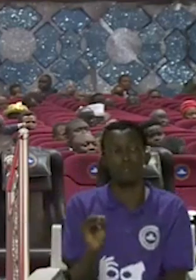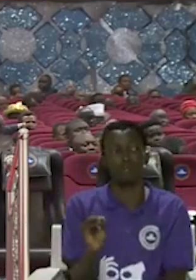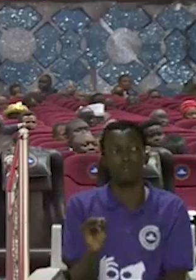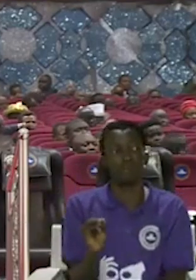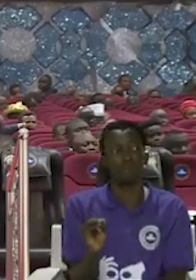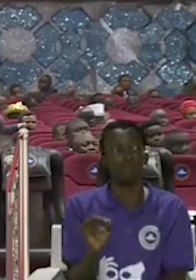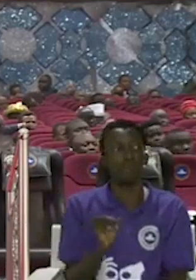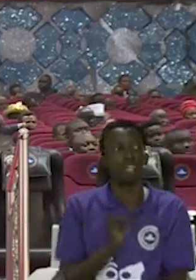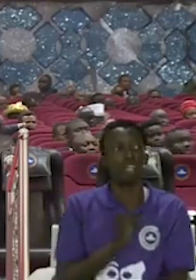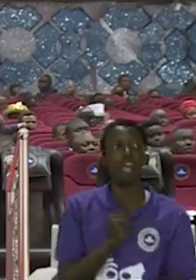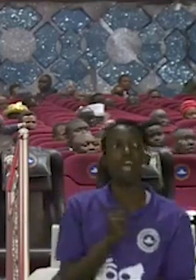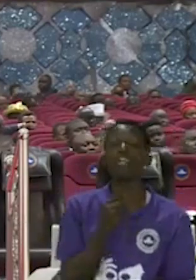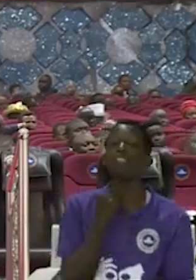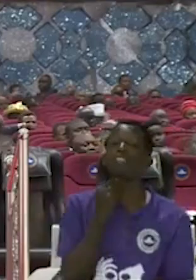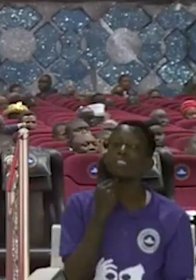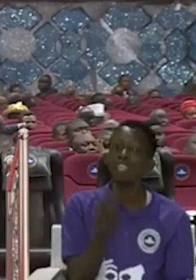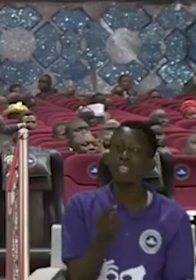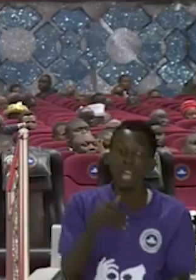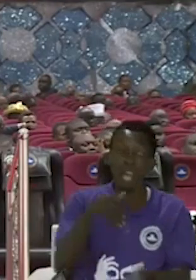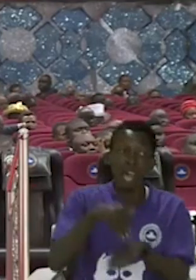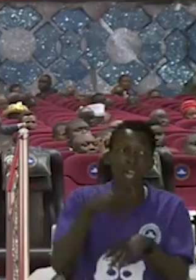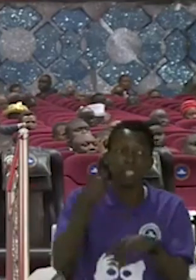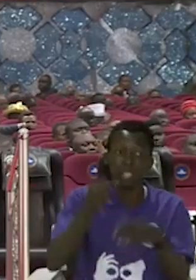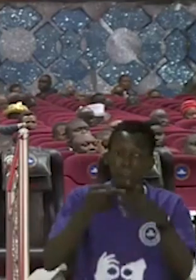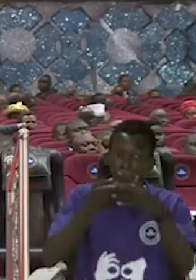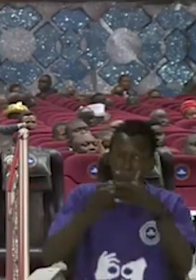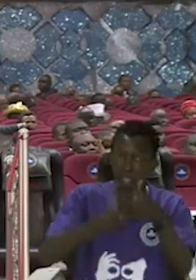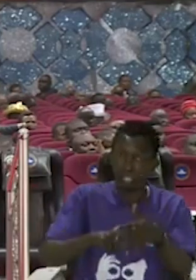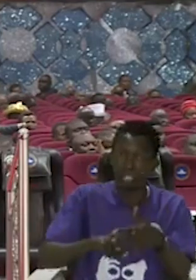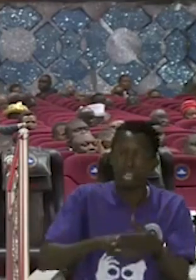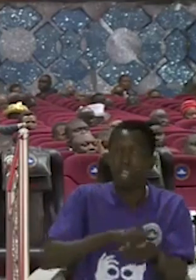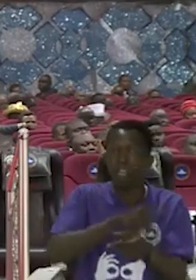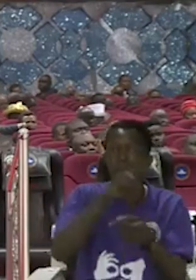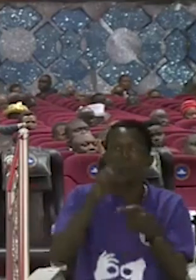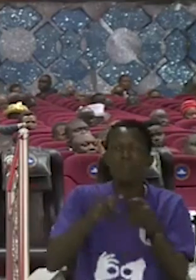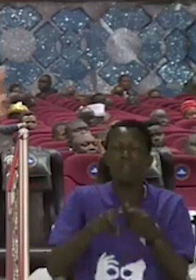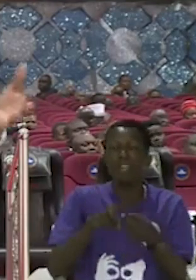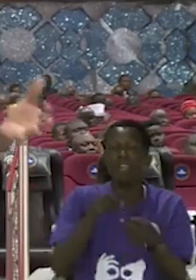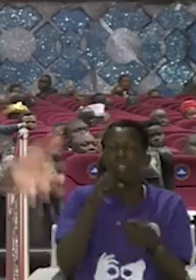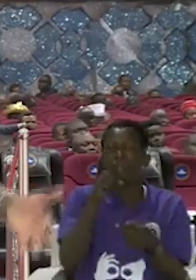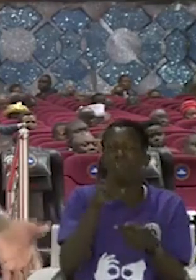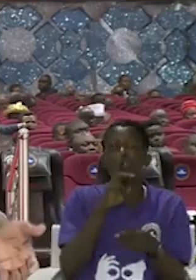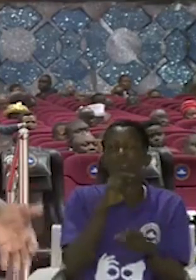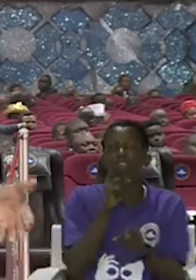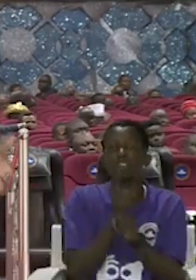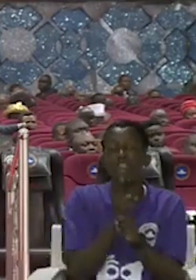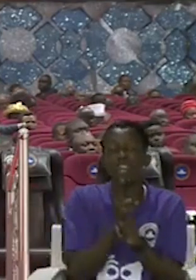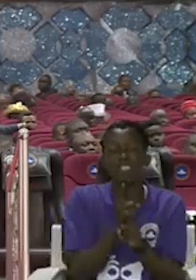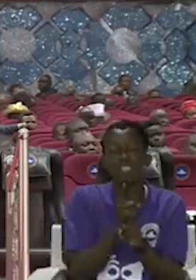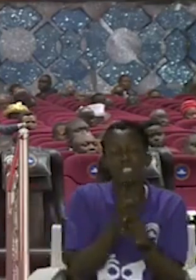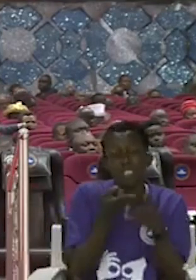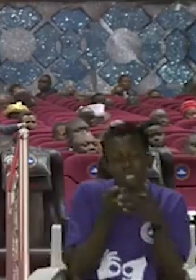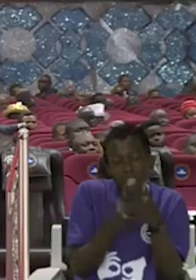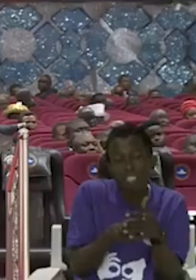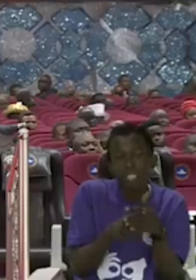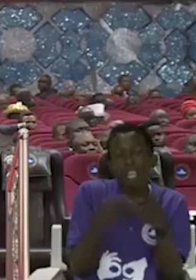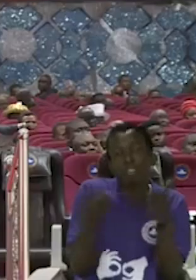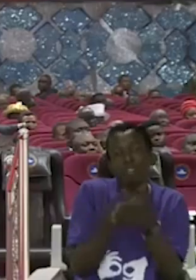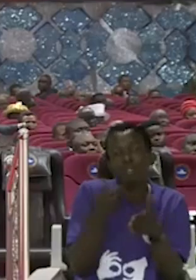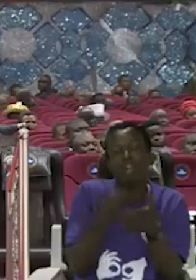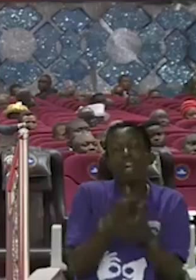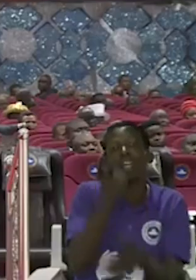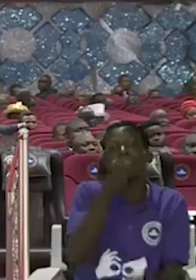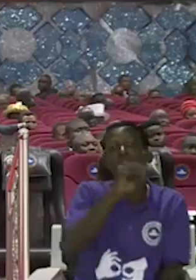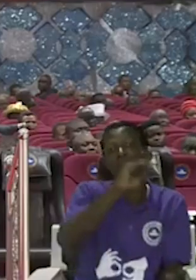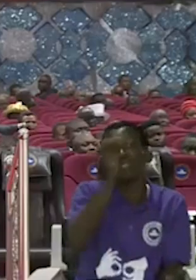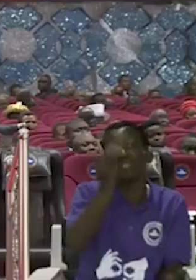I said at the beginning, when you were just born again, 10% is okay, is the minimum